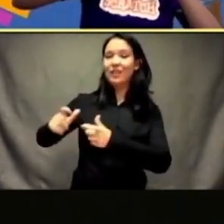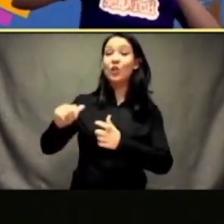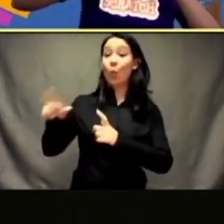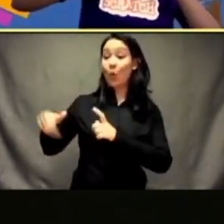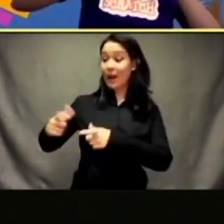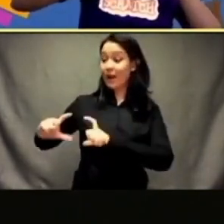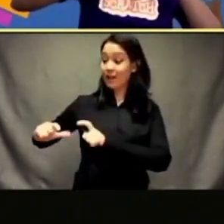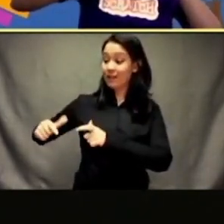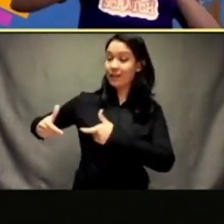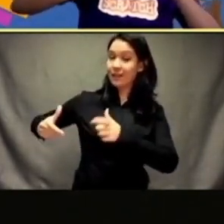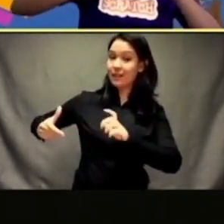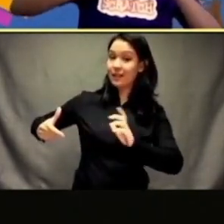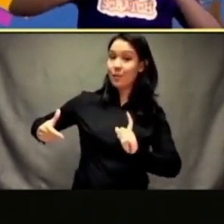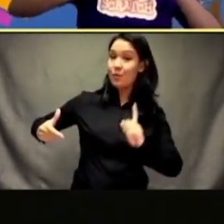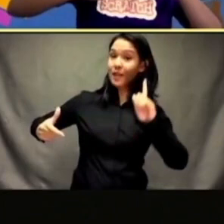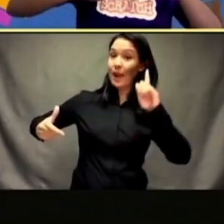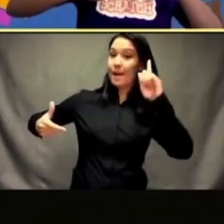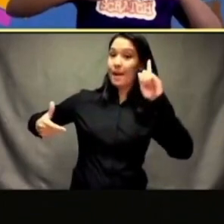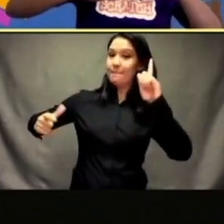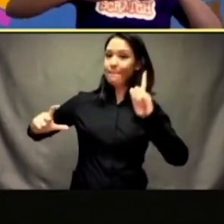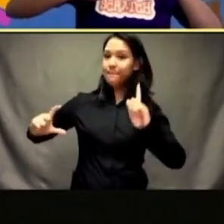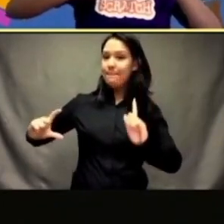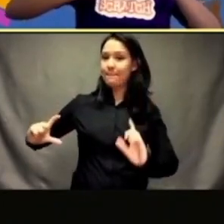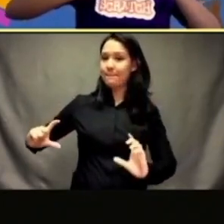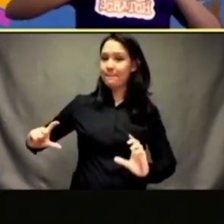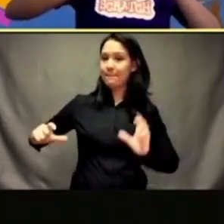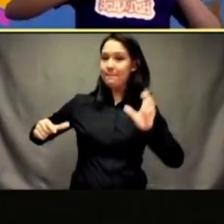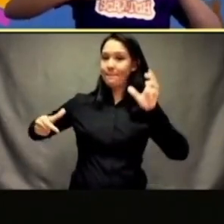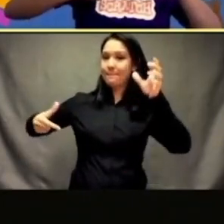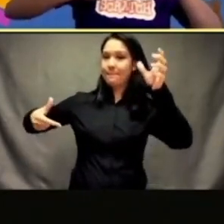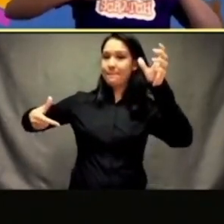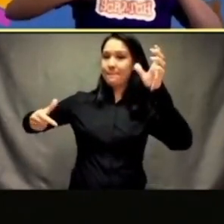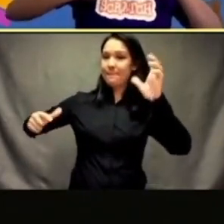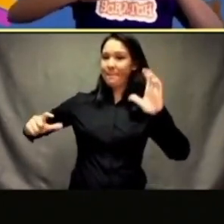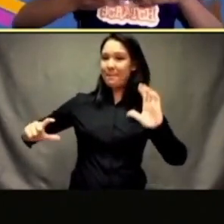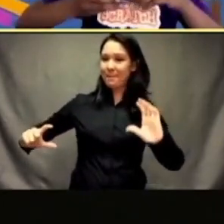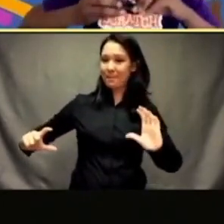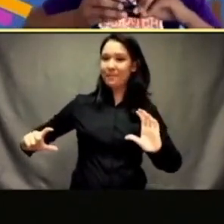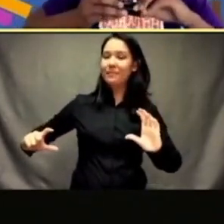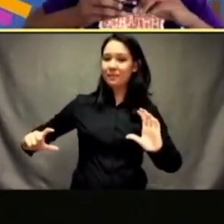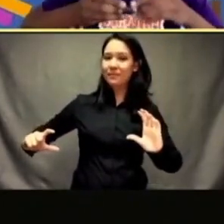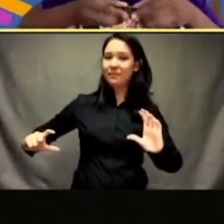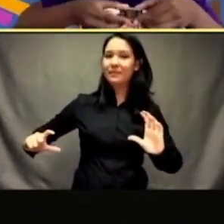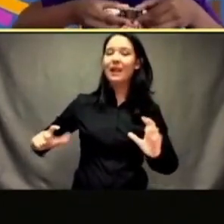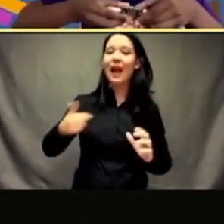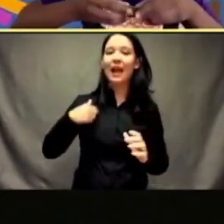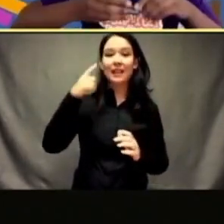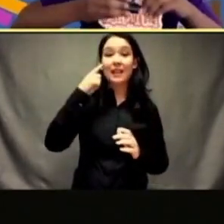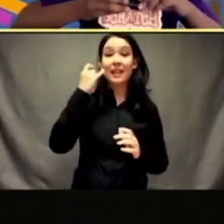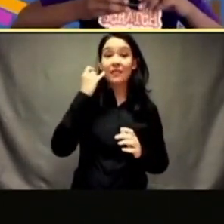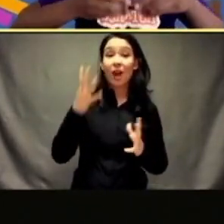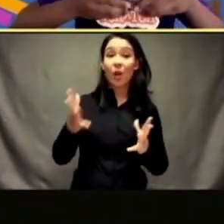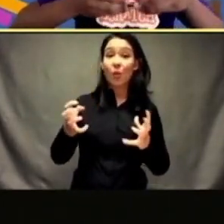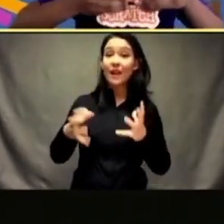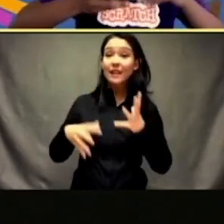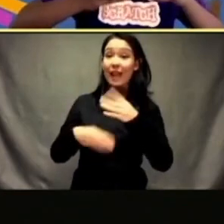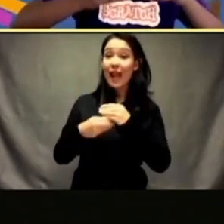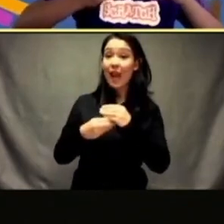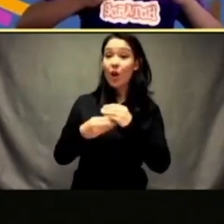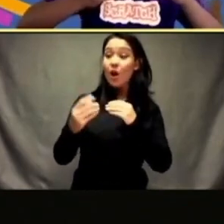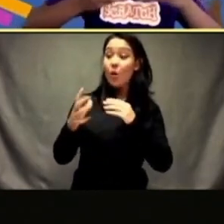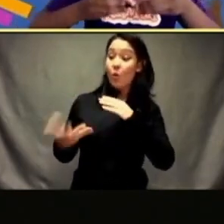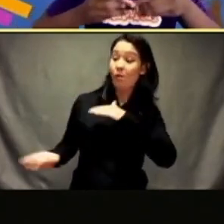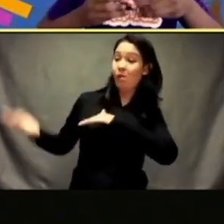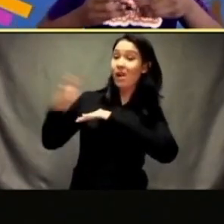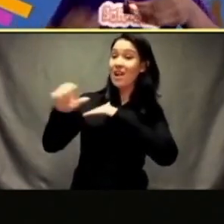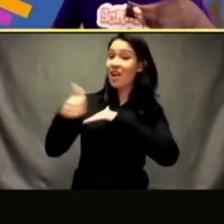moving up, and when I'm tilting it down, the character is moving down. And I think if I wanted to really add another dimension to